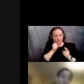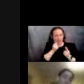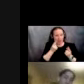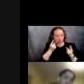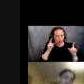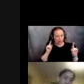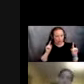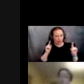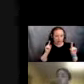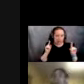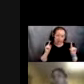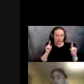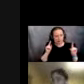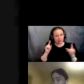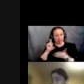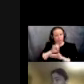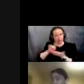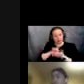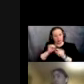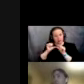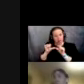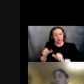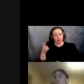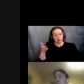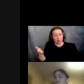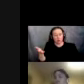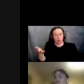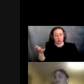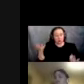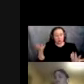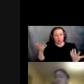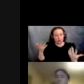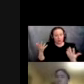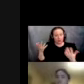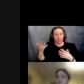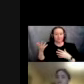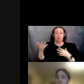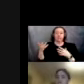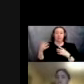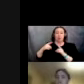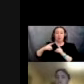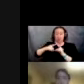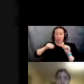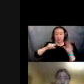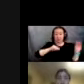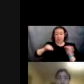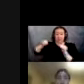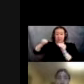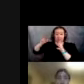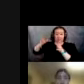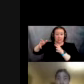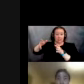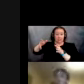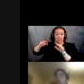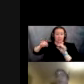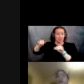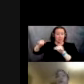The discrimination carried over. The Native or the Japanese immigrant population carried over their